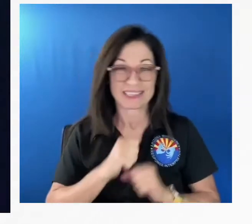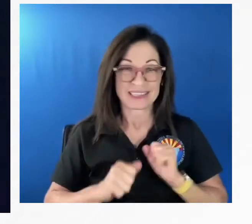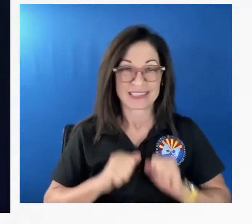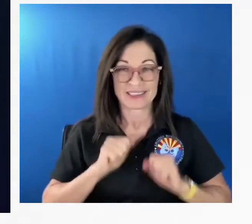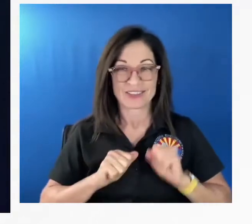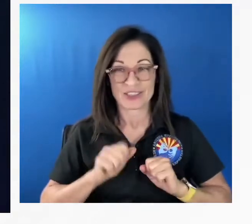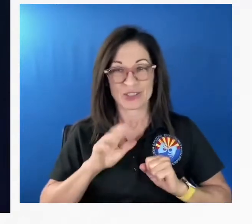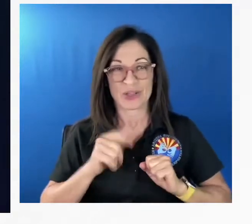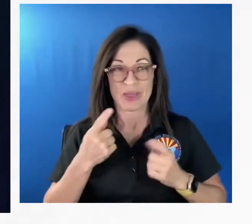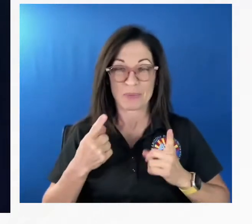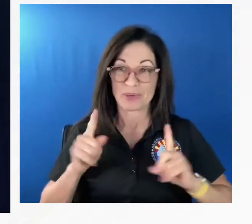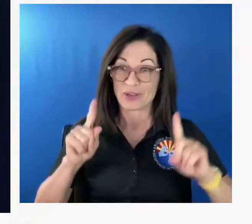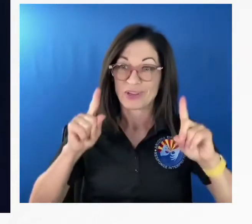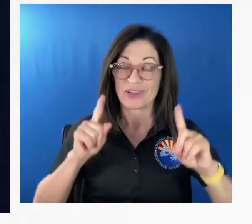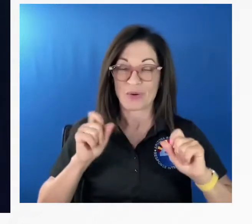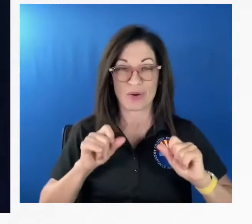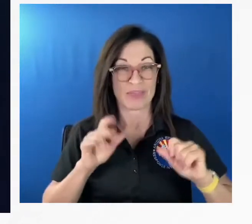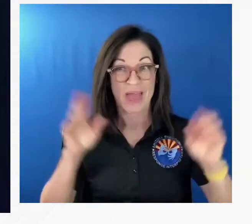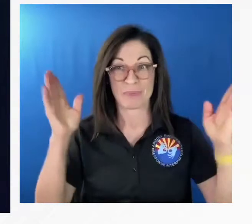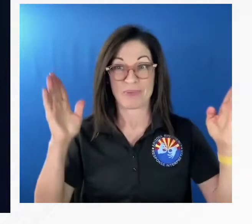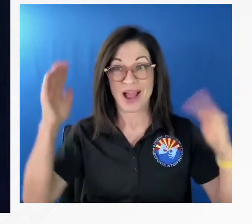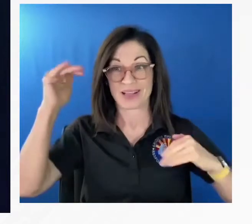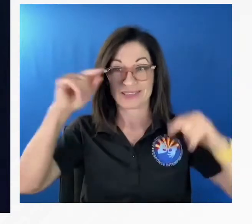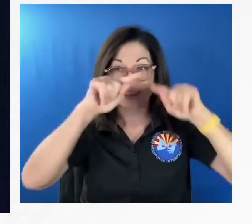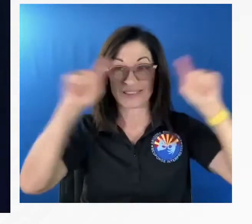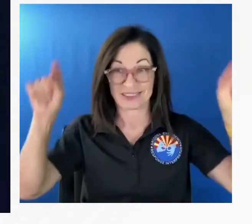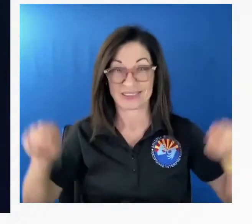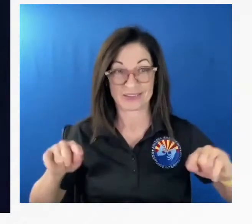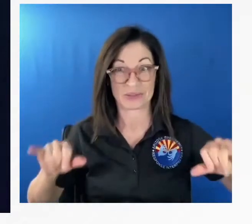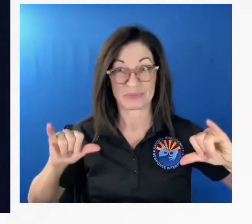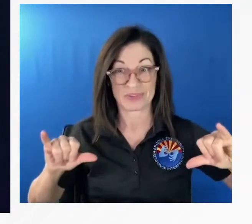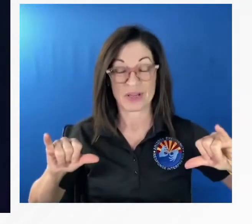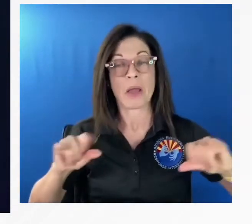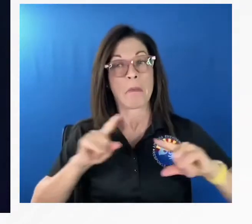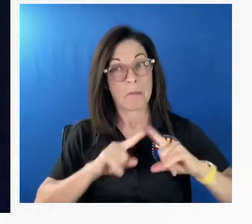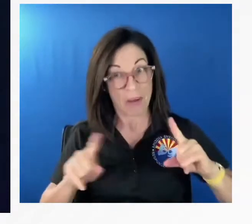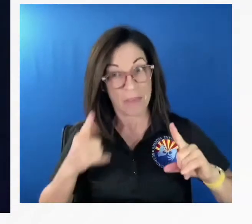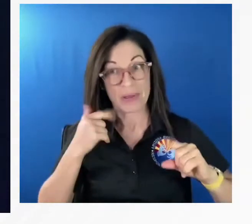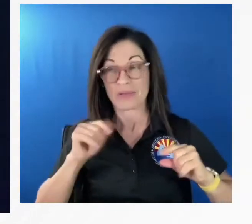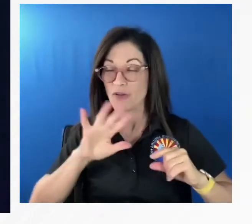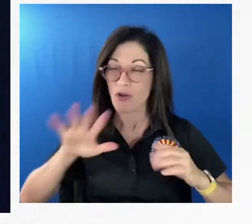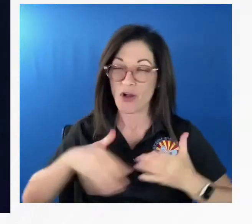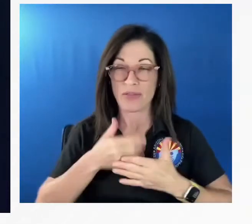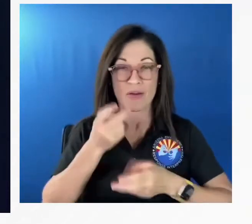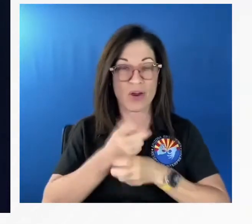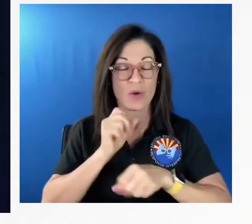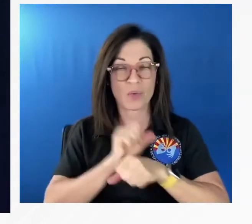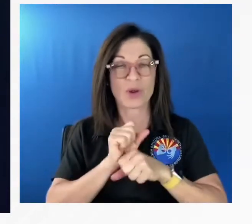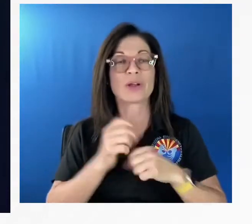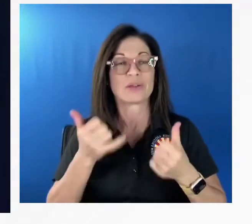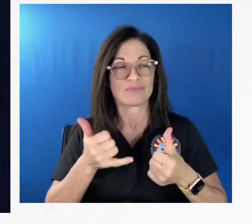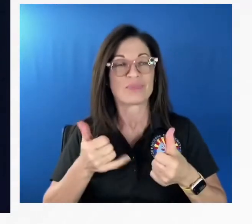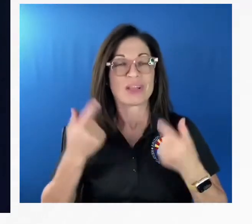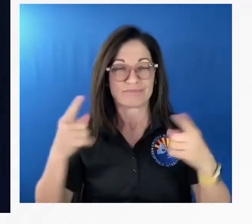this box would hold, but because of the tremendous efforts, it did. And so now,